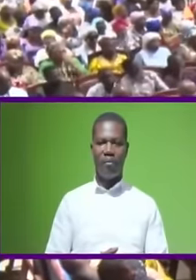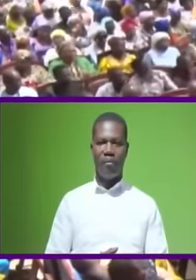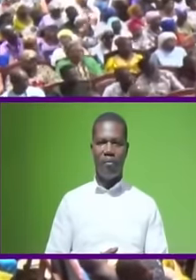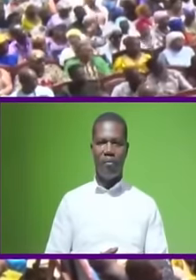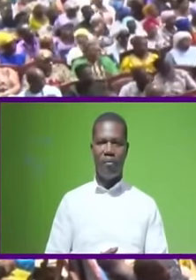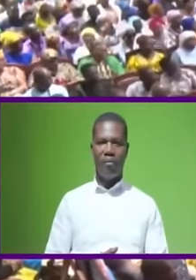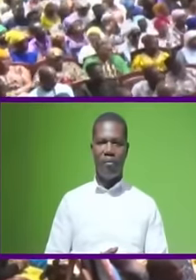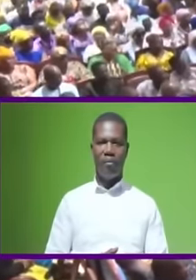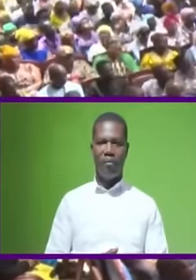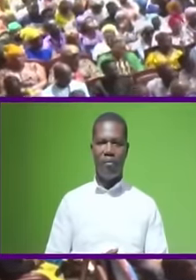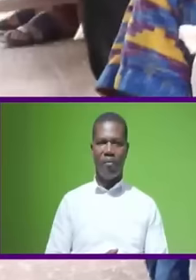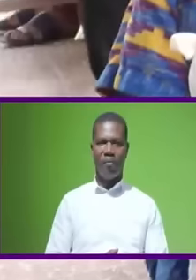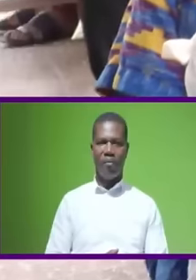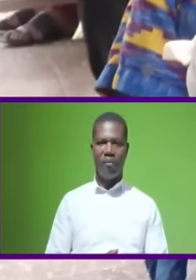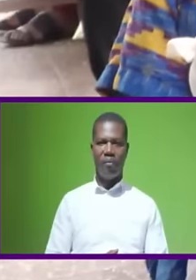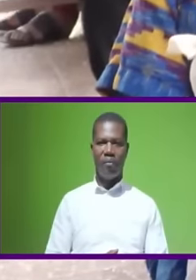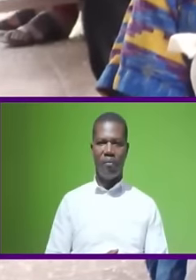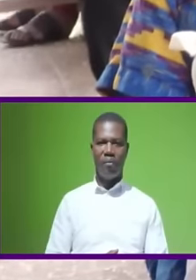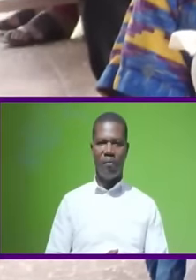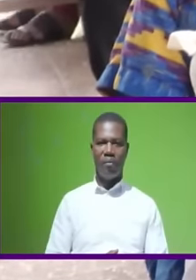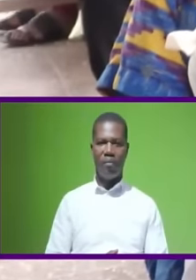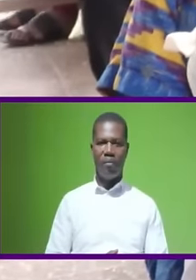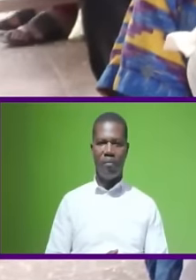for where to touch that fruit.